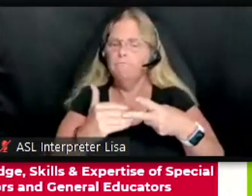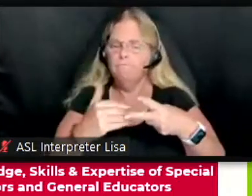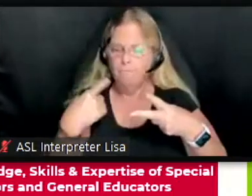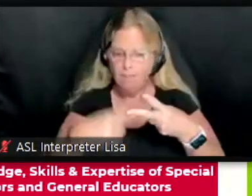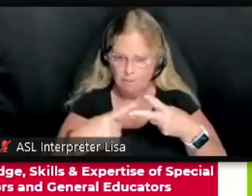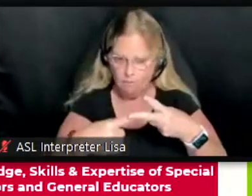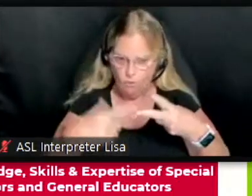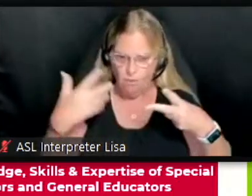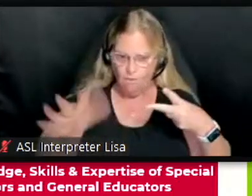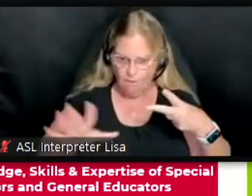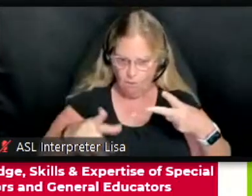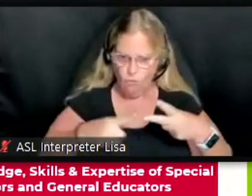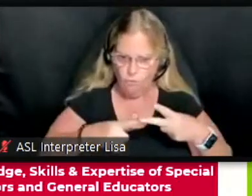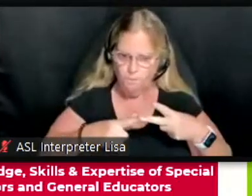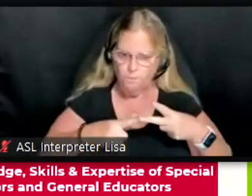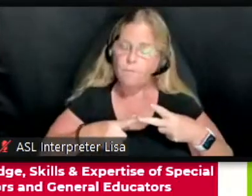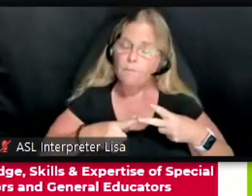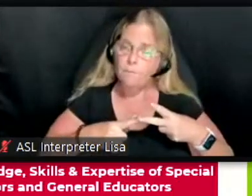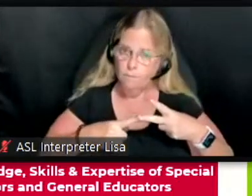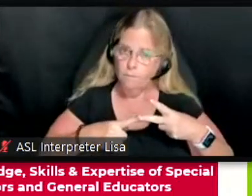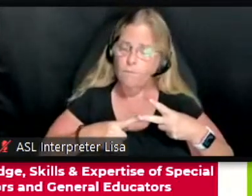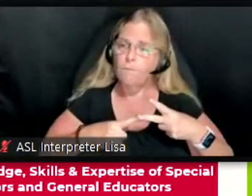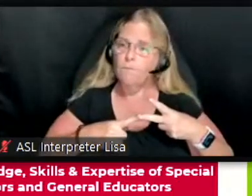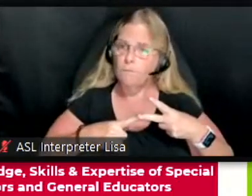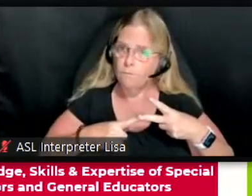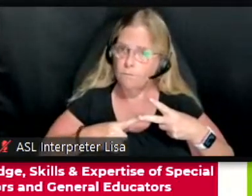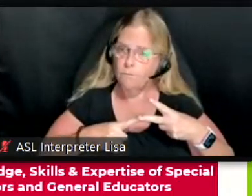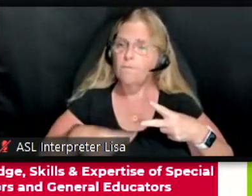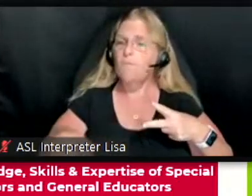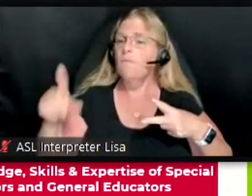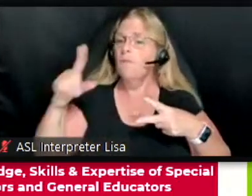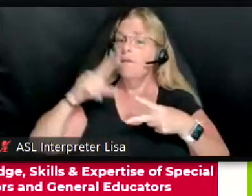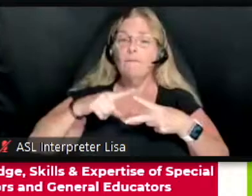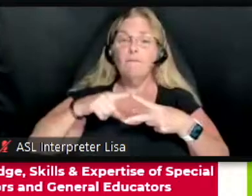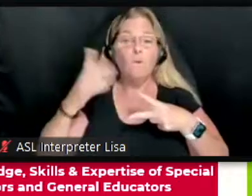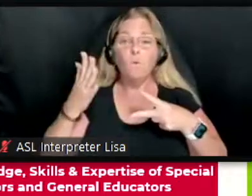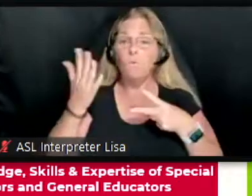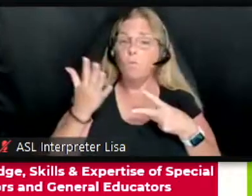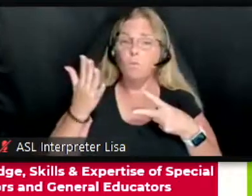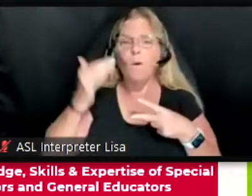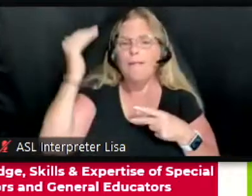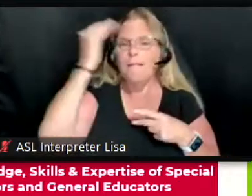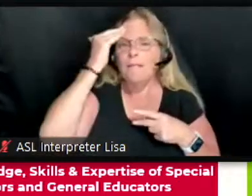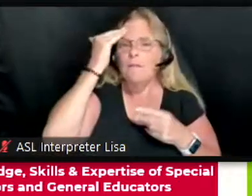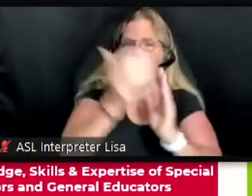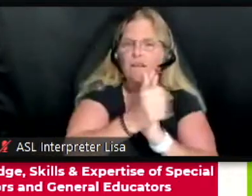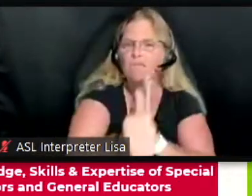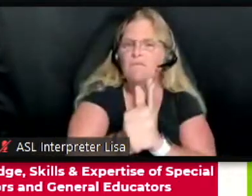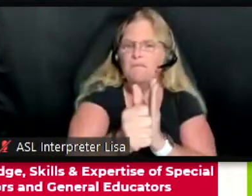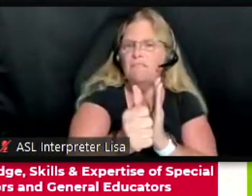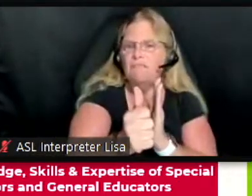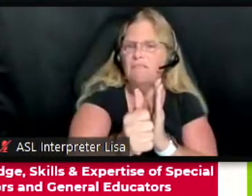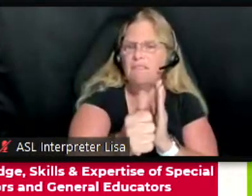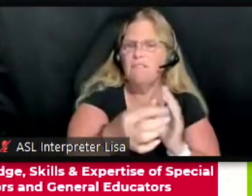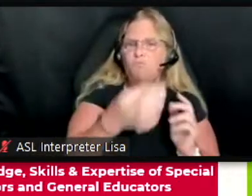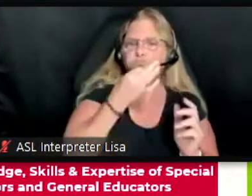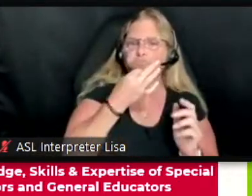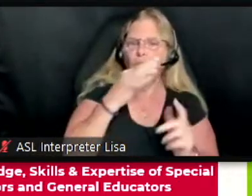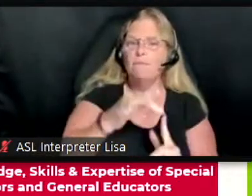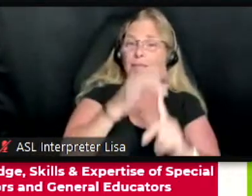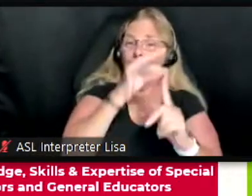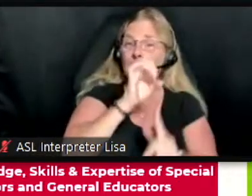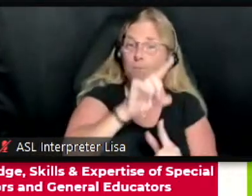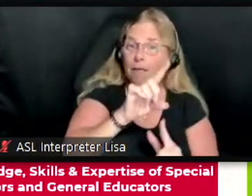our 2 topics for the day. The first topic being the knowledge, skill, and expertise of special educators and